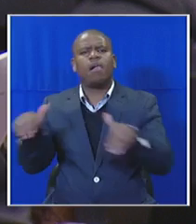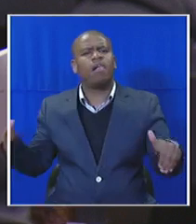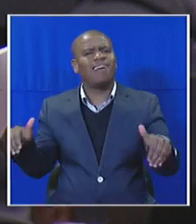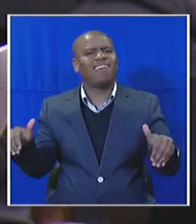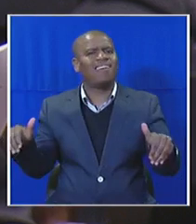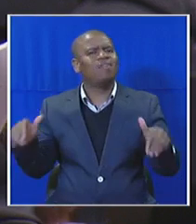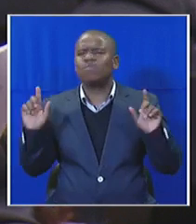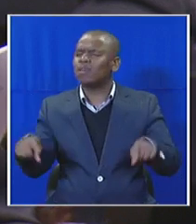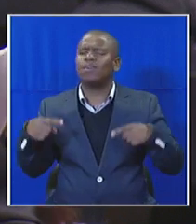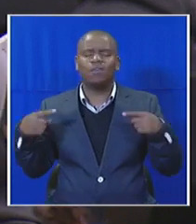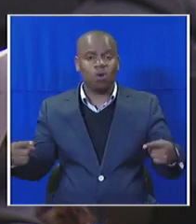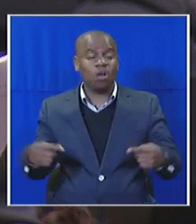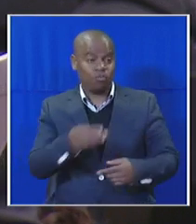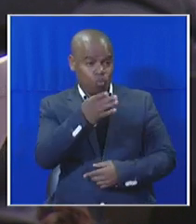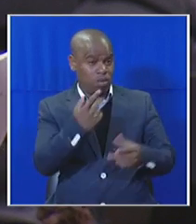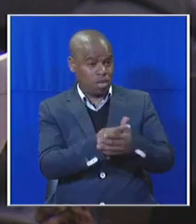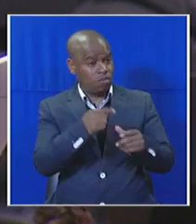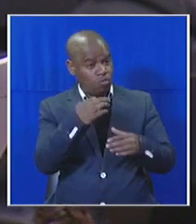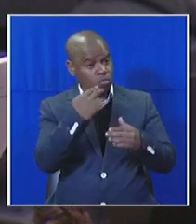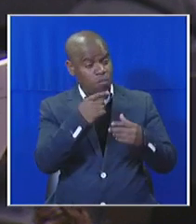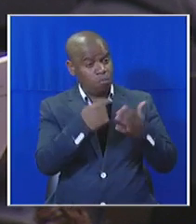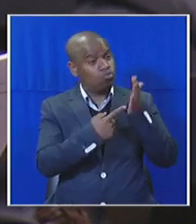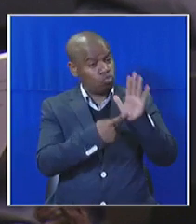Parliament, but we'll know exactly what they do.